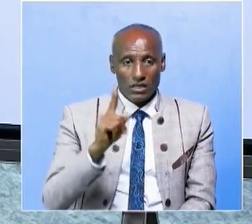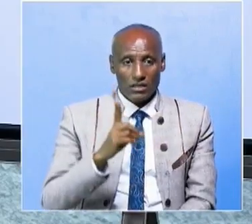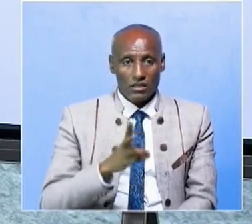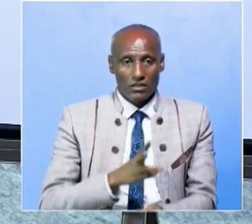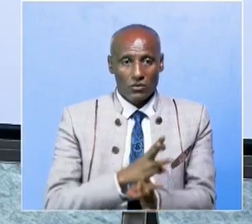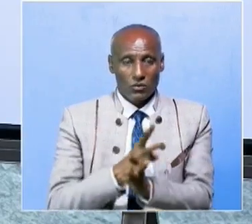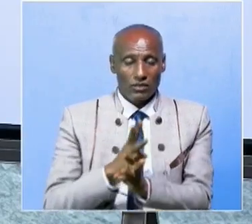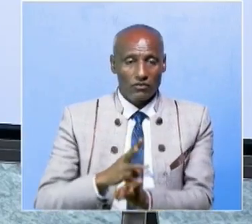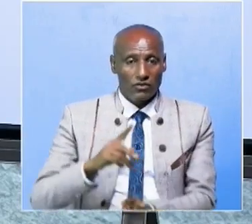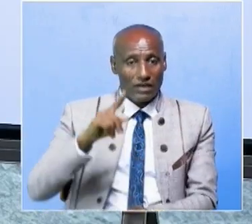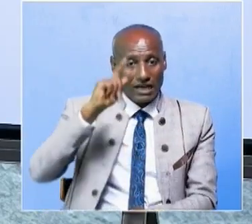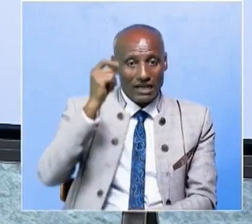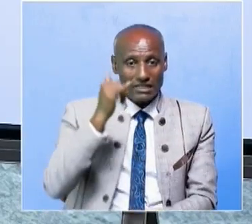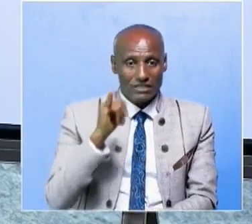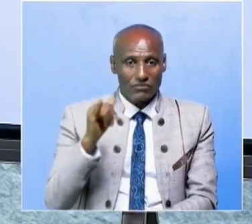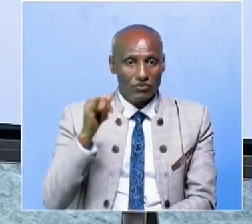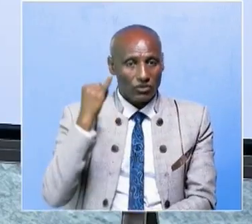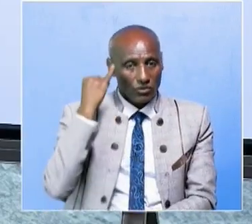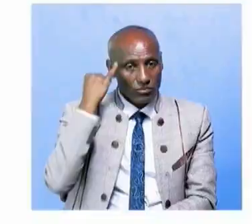for opinion is,